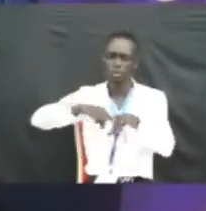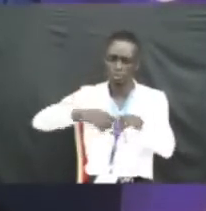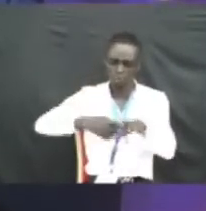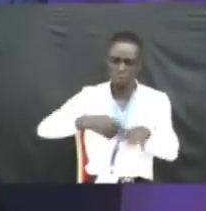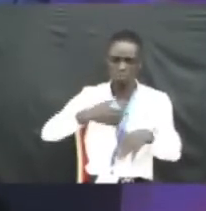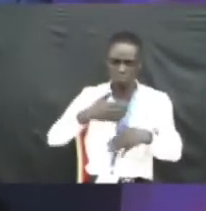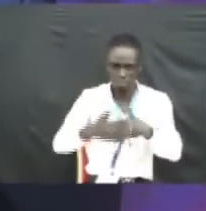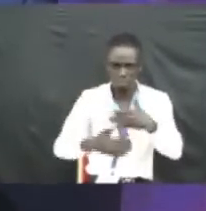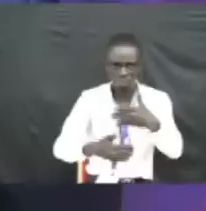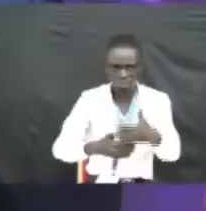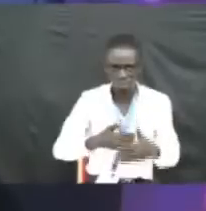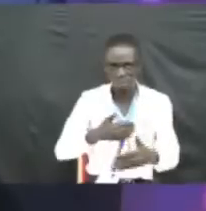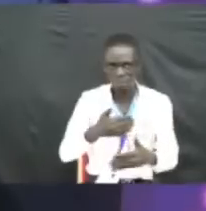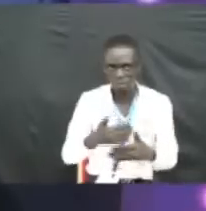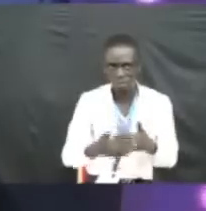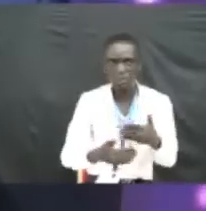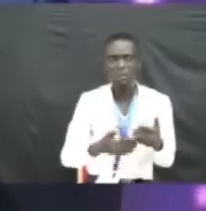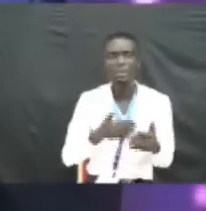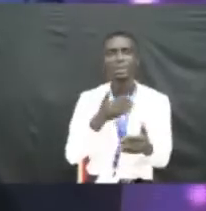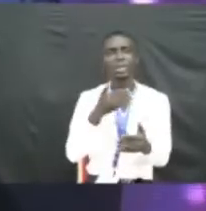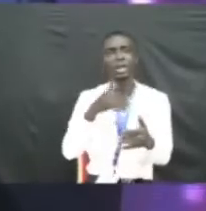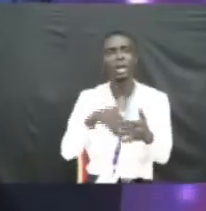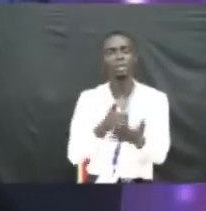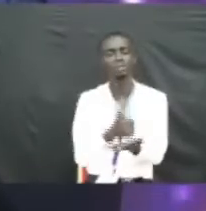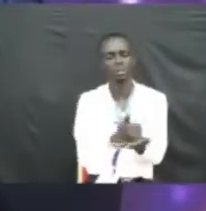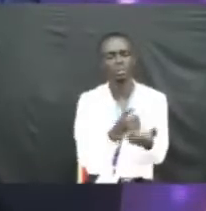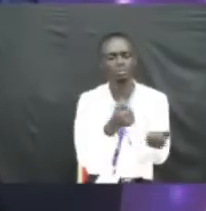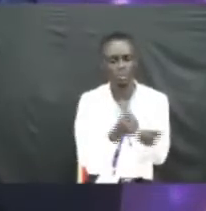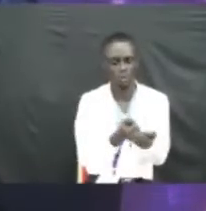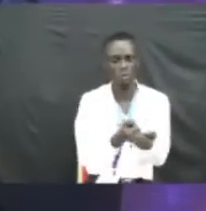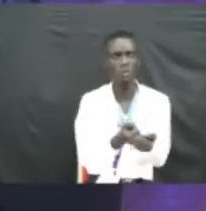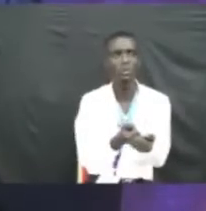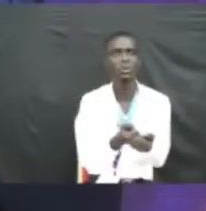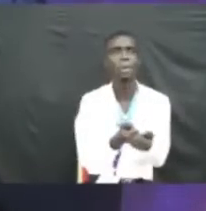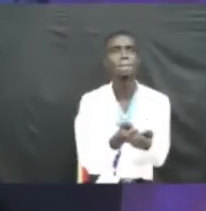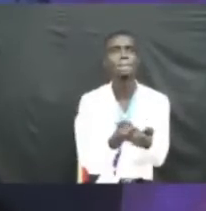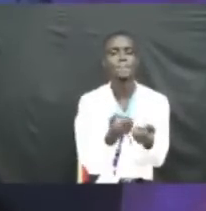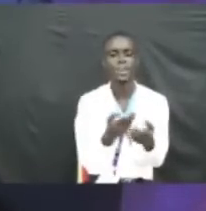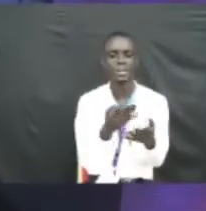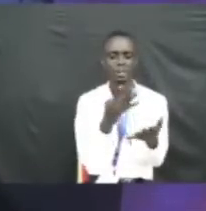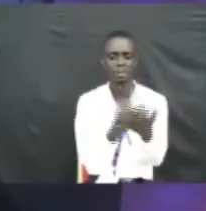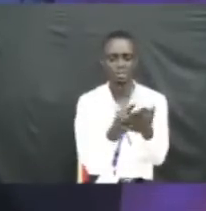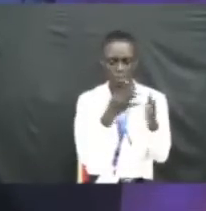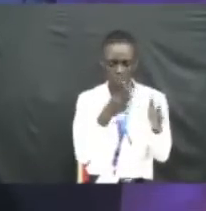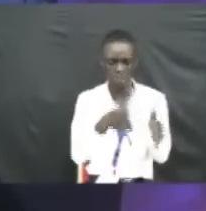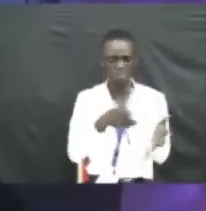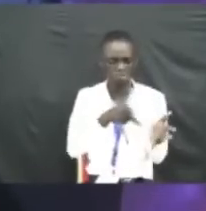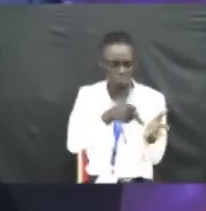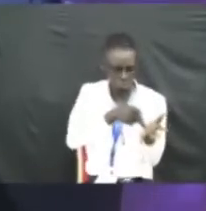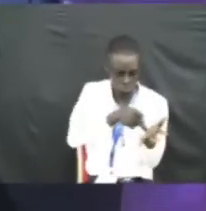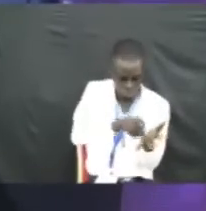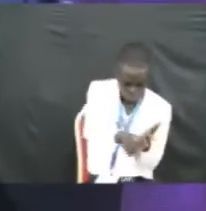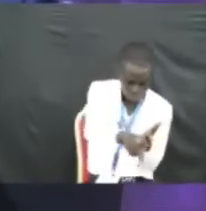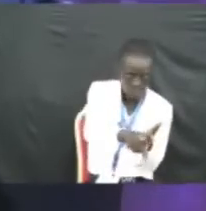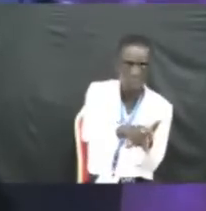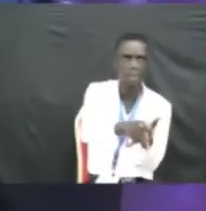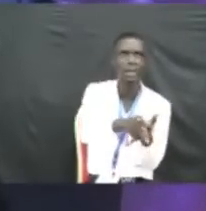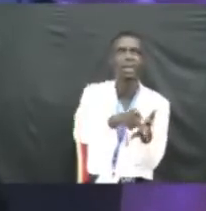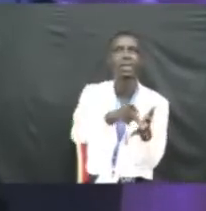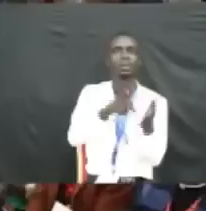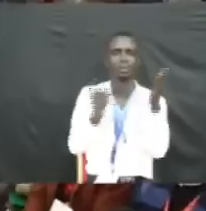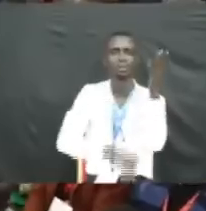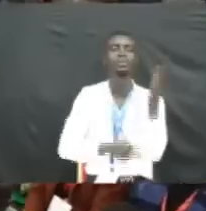release of some prisoners with default warrant by paying for their fines own.